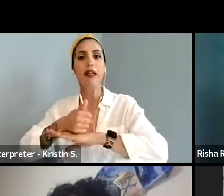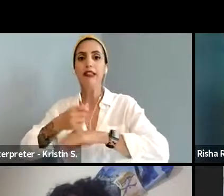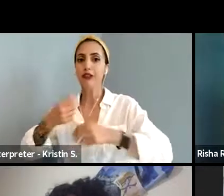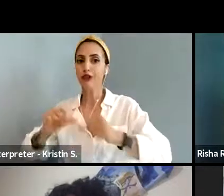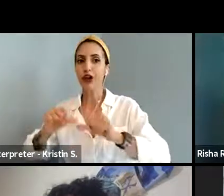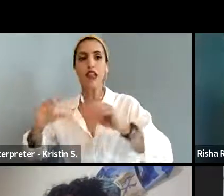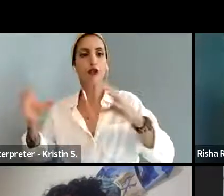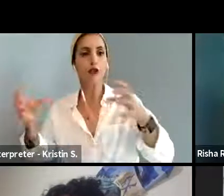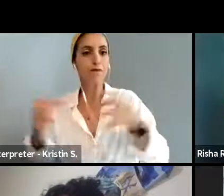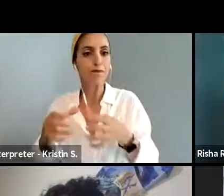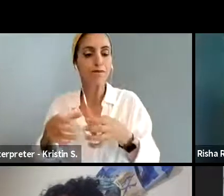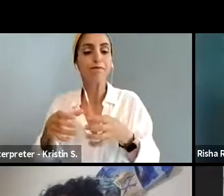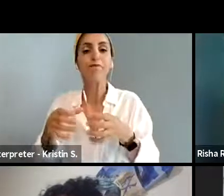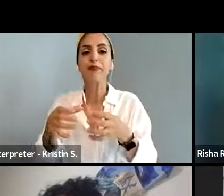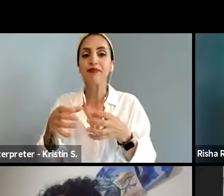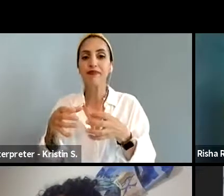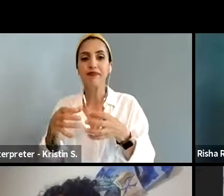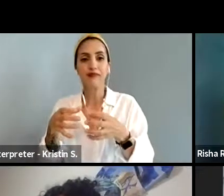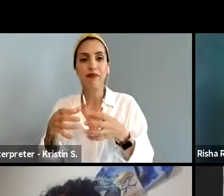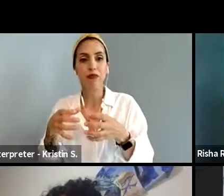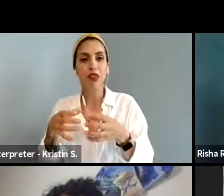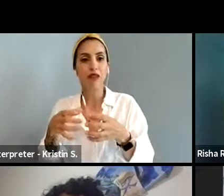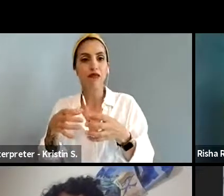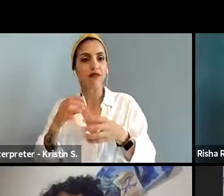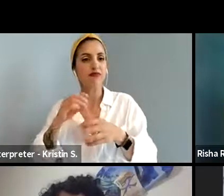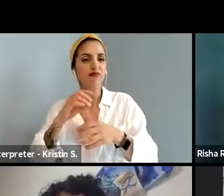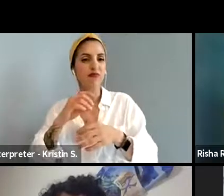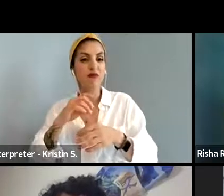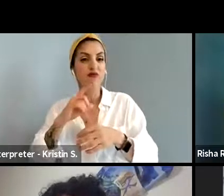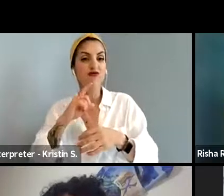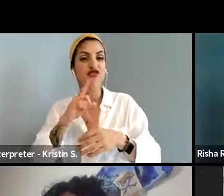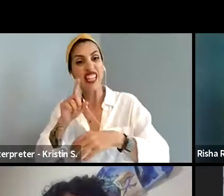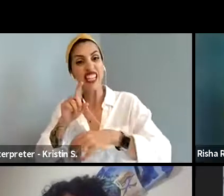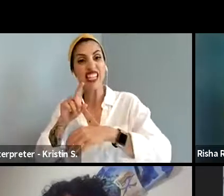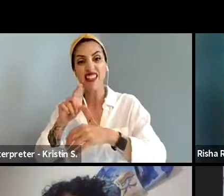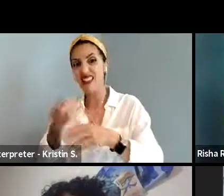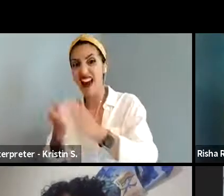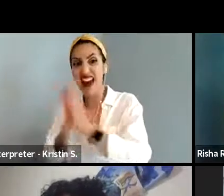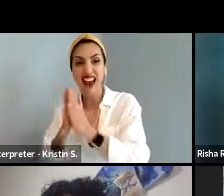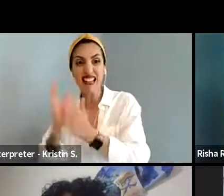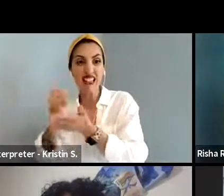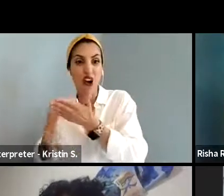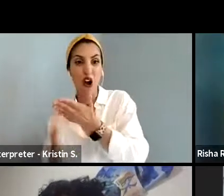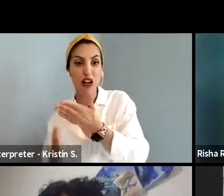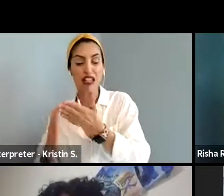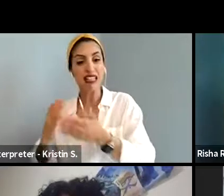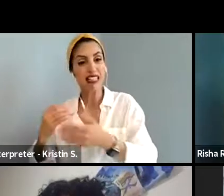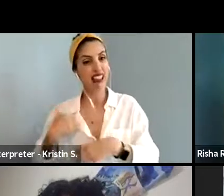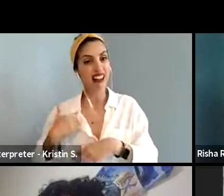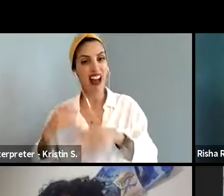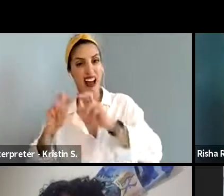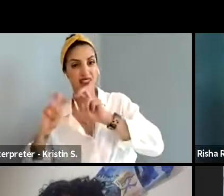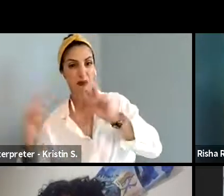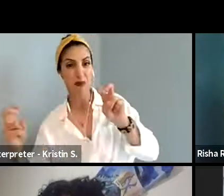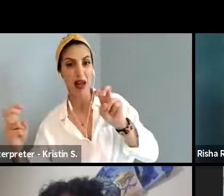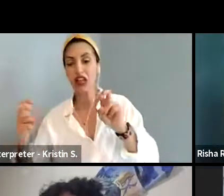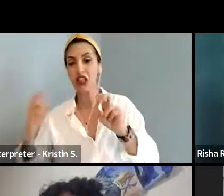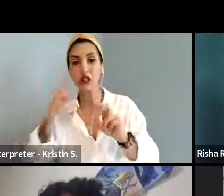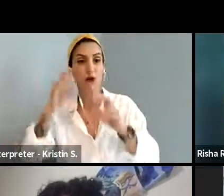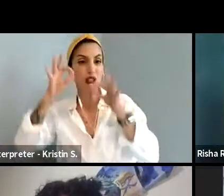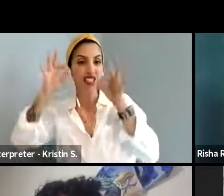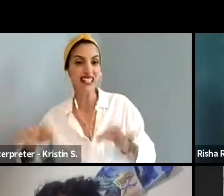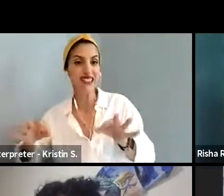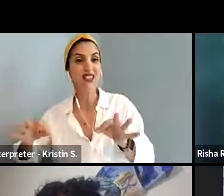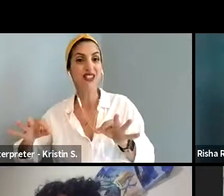and whatnot, is that, you know, consult the artists and have seating members on these decisions or boards or